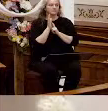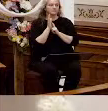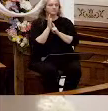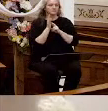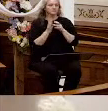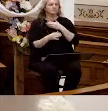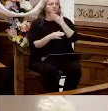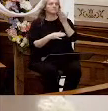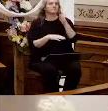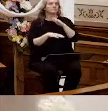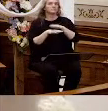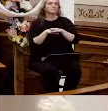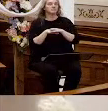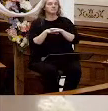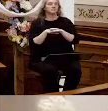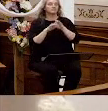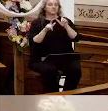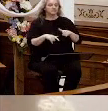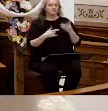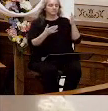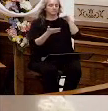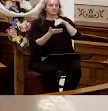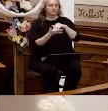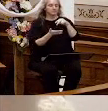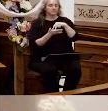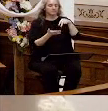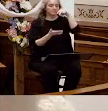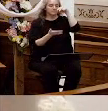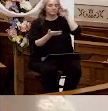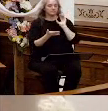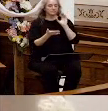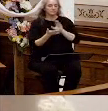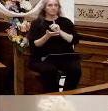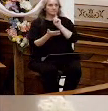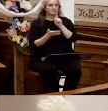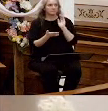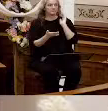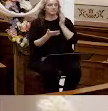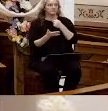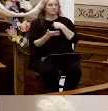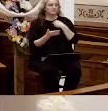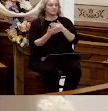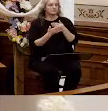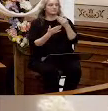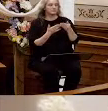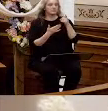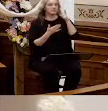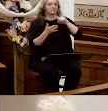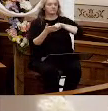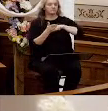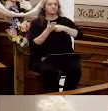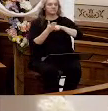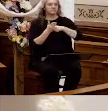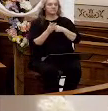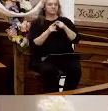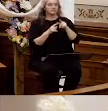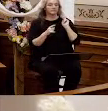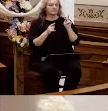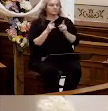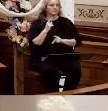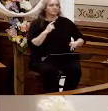We call upon the resurrected Christ to once again say to us, I give you the keys to the kingdom of